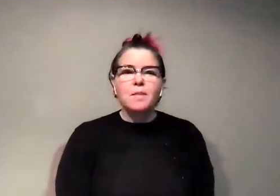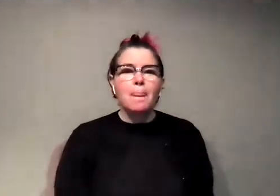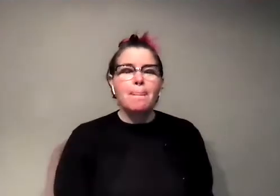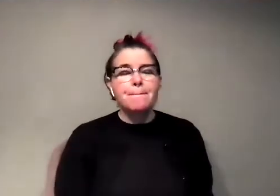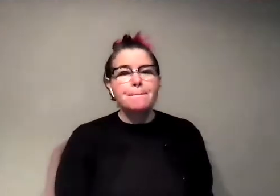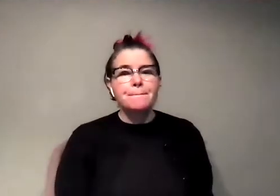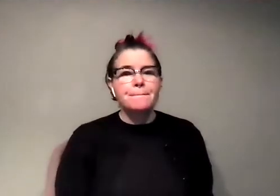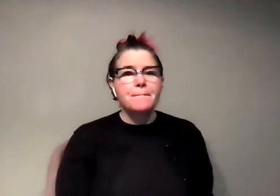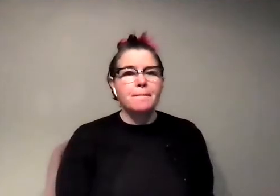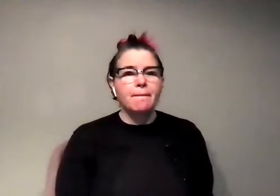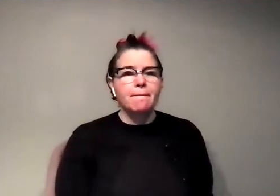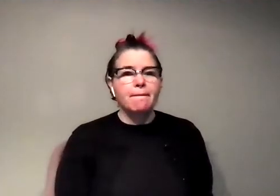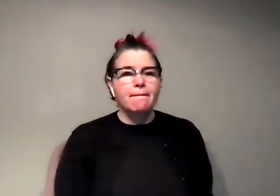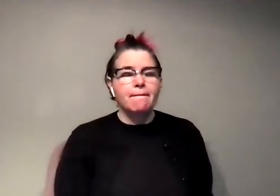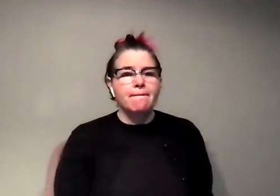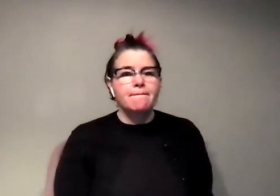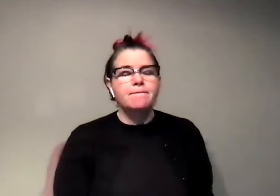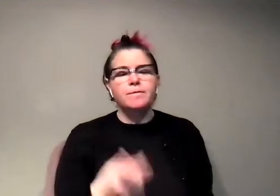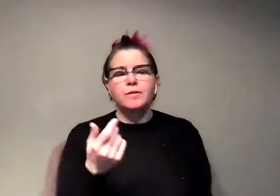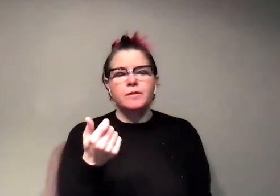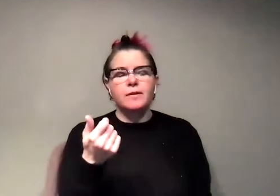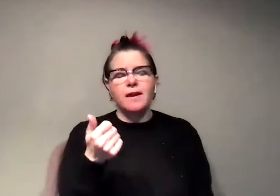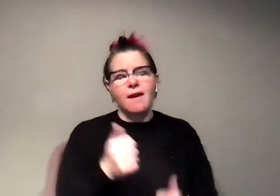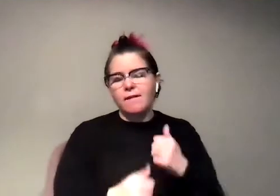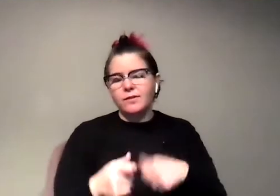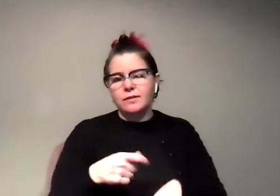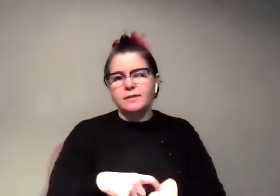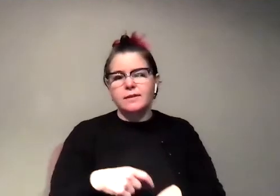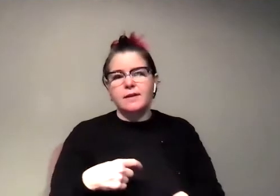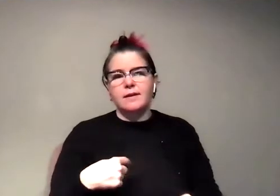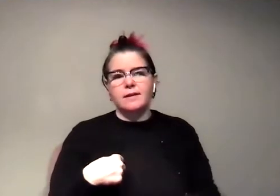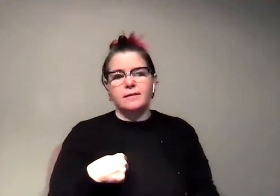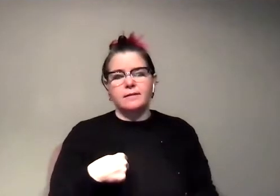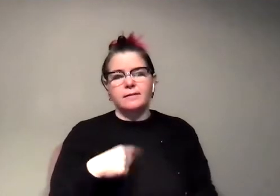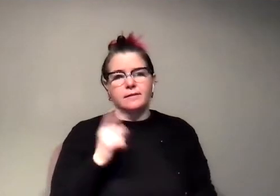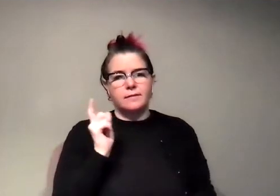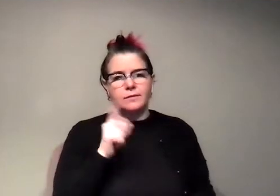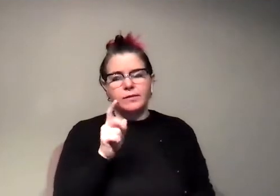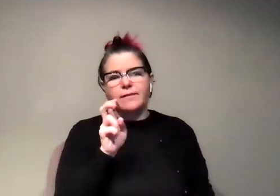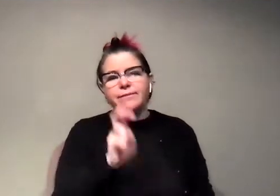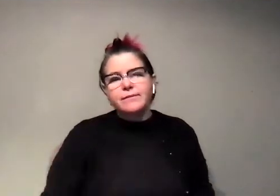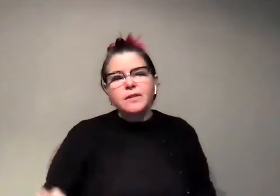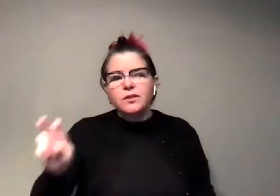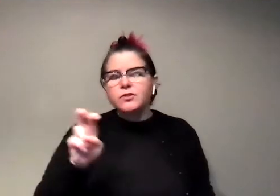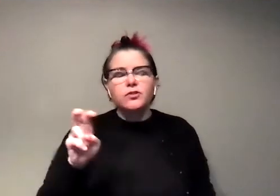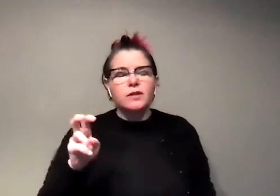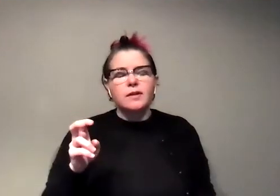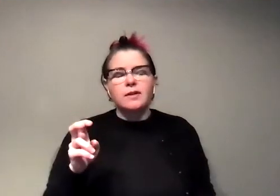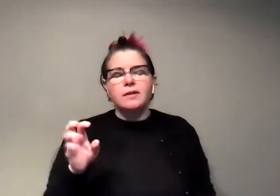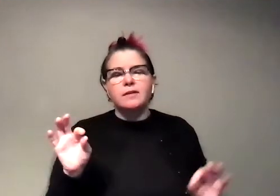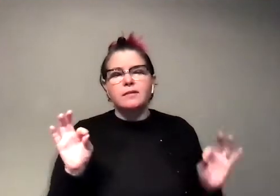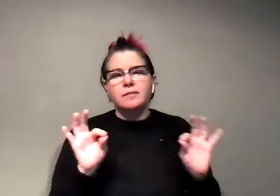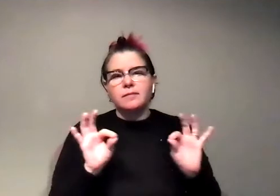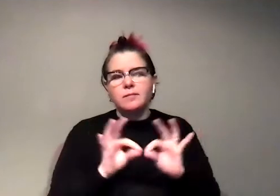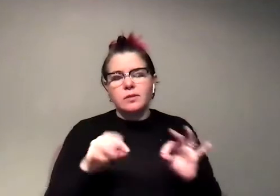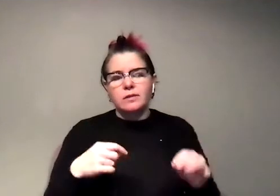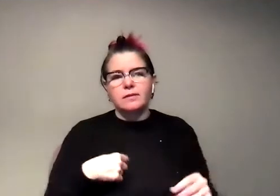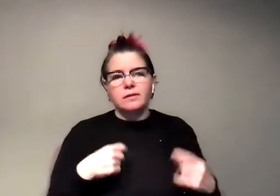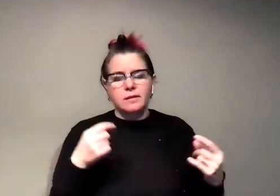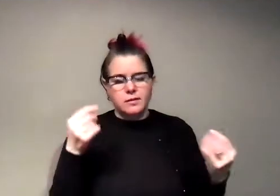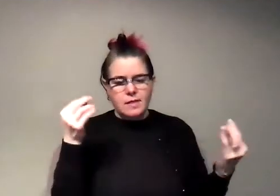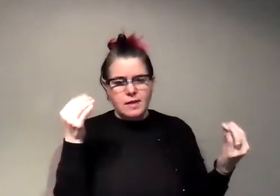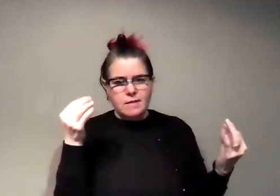So every time every time we went on like a field trip, I always made sure to like try to like think about